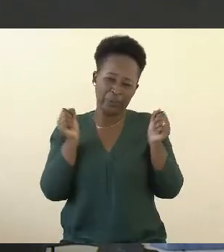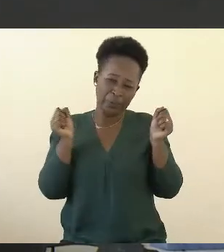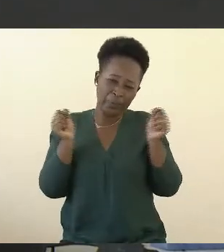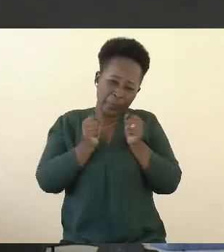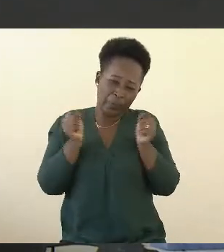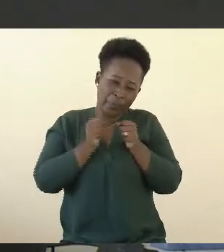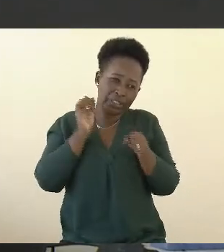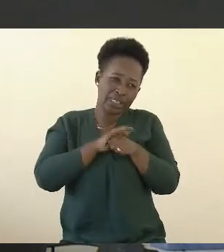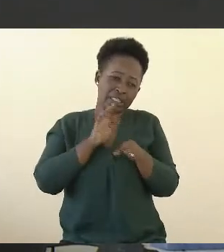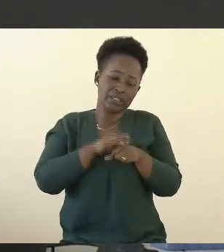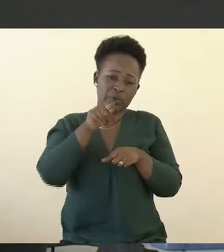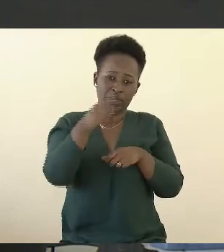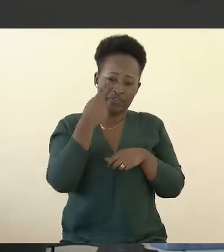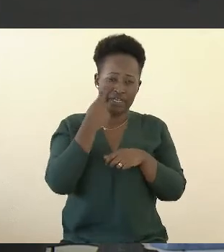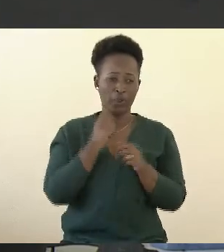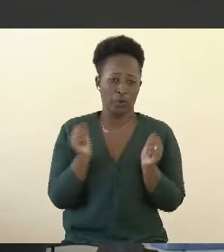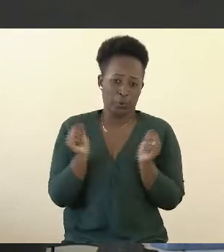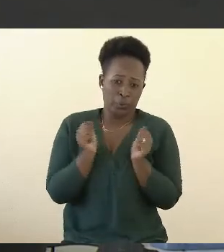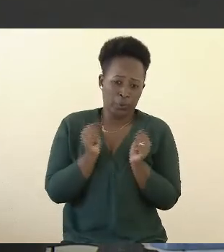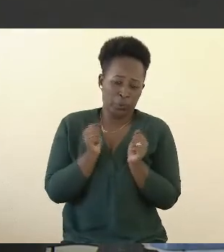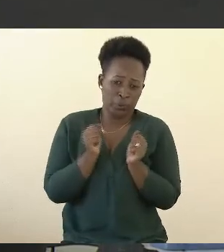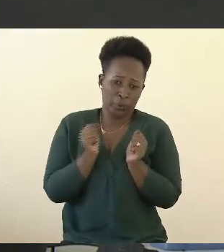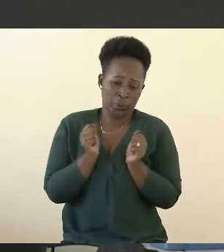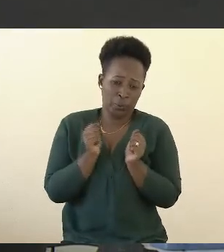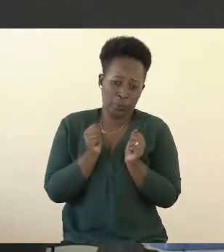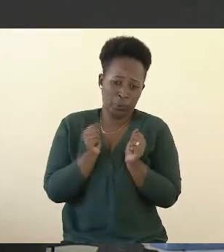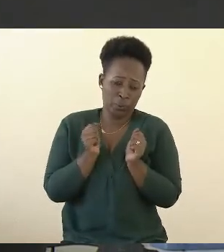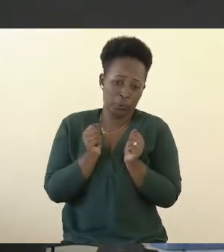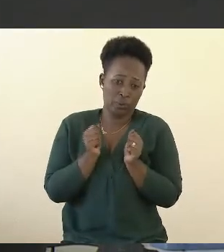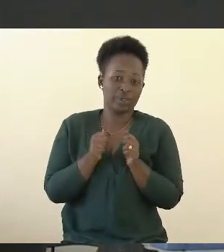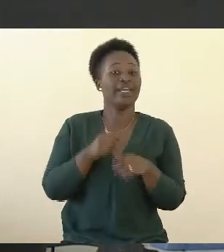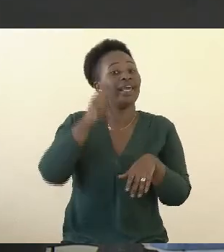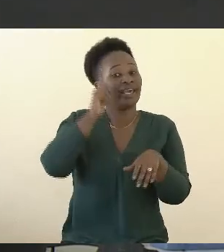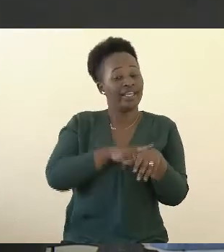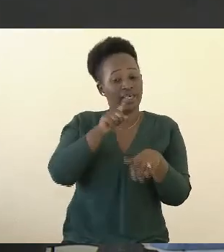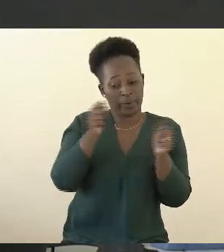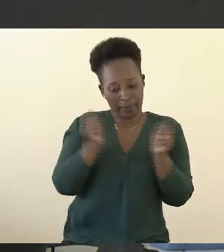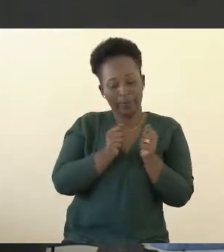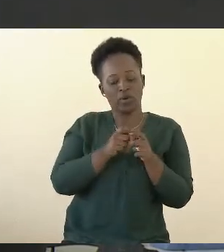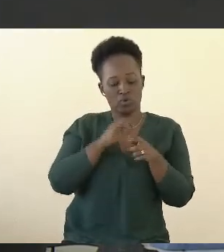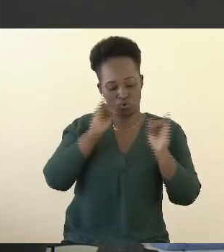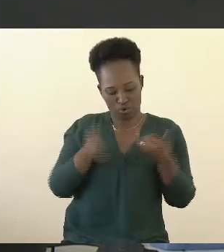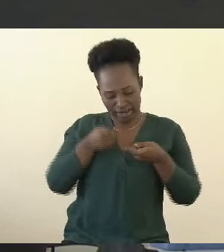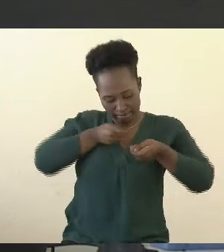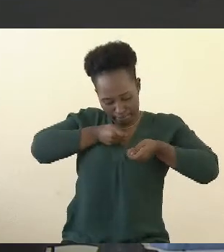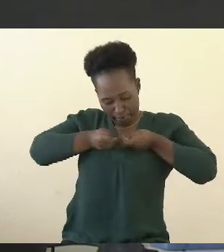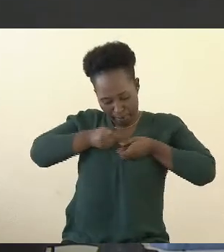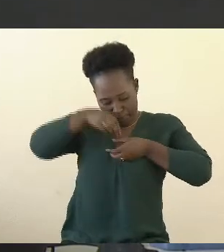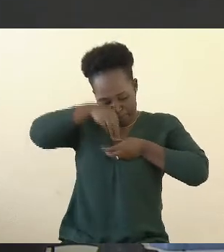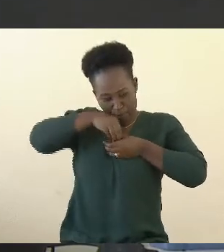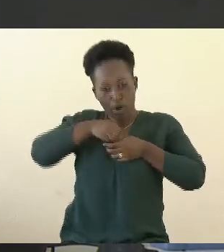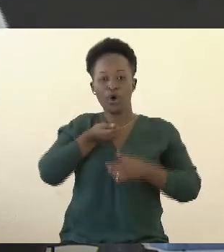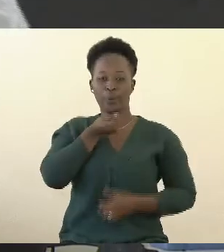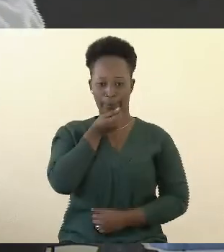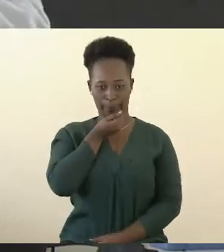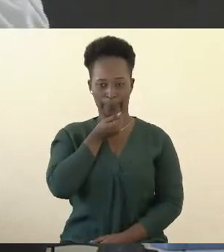you find you are shivering. When you are shivering, automatically, you are trying to regulate the body temperature. All right?